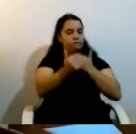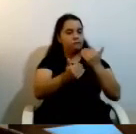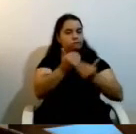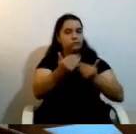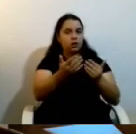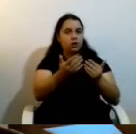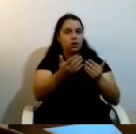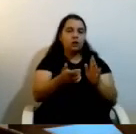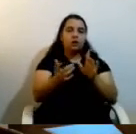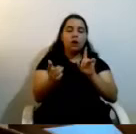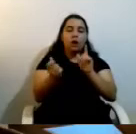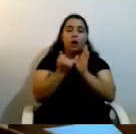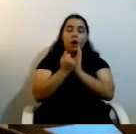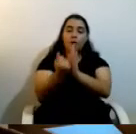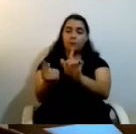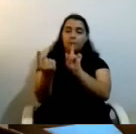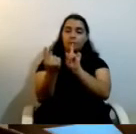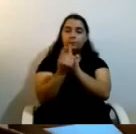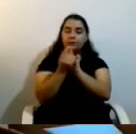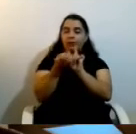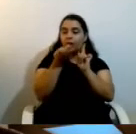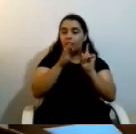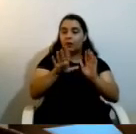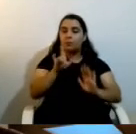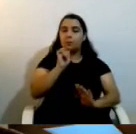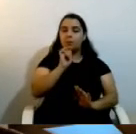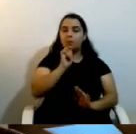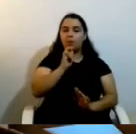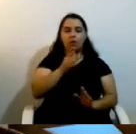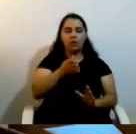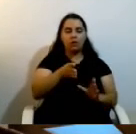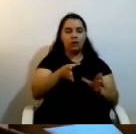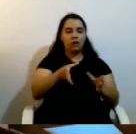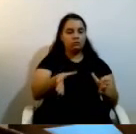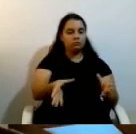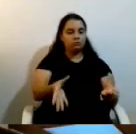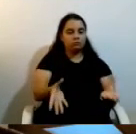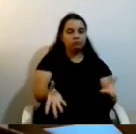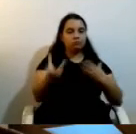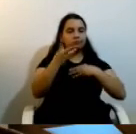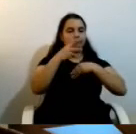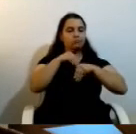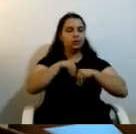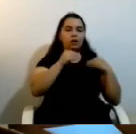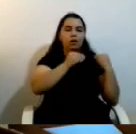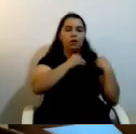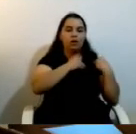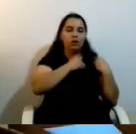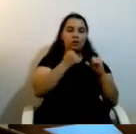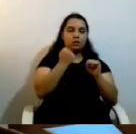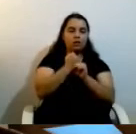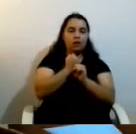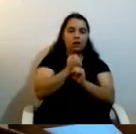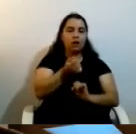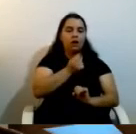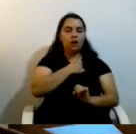take over responsibilities for household chores, go to school.